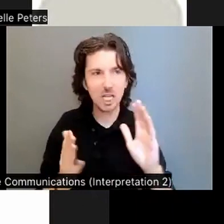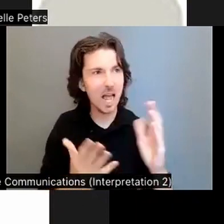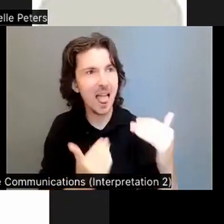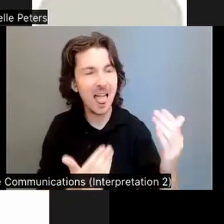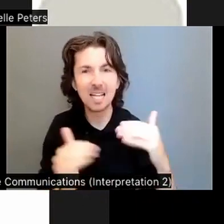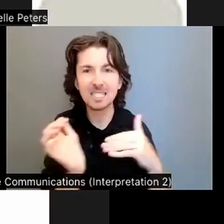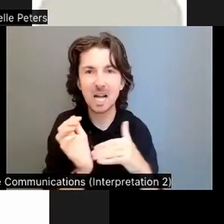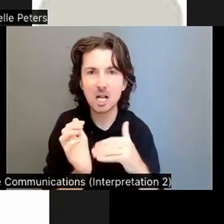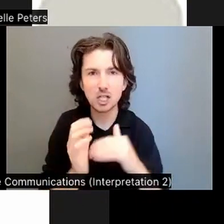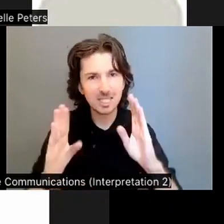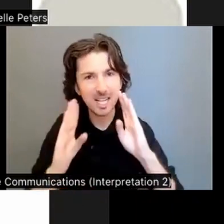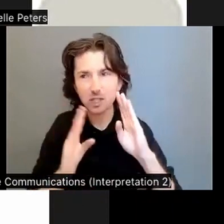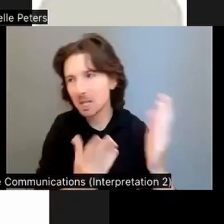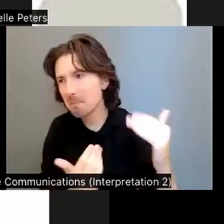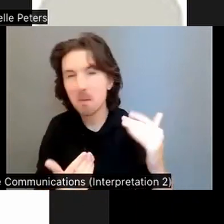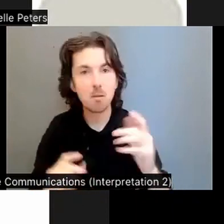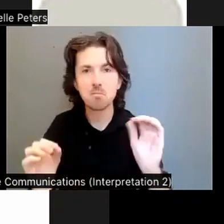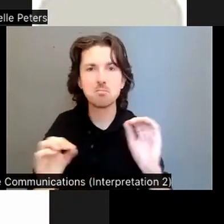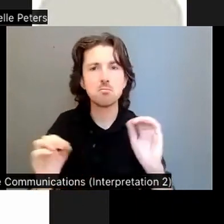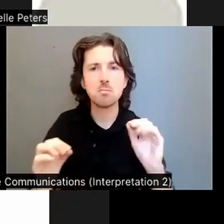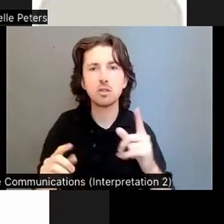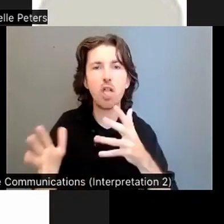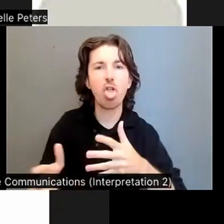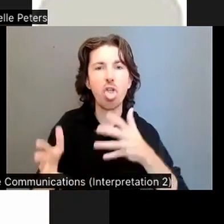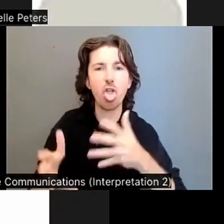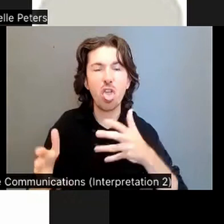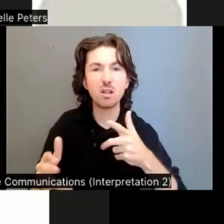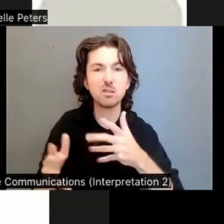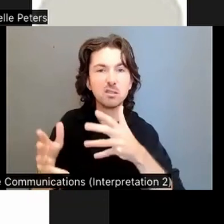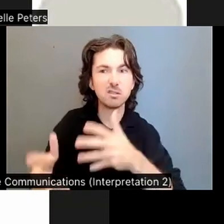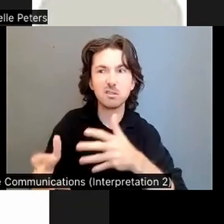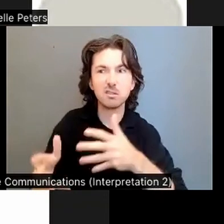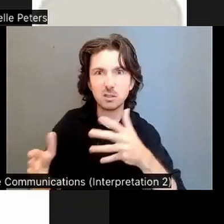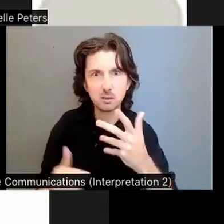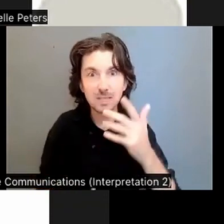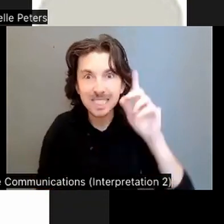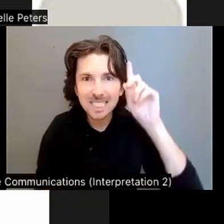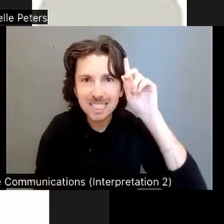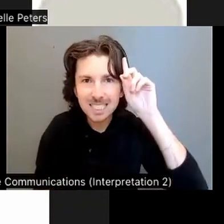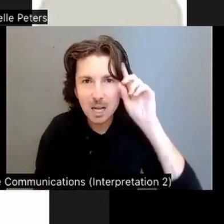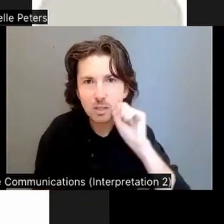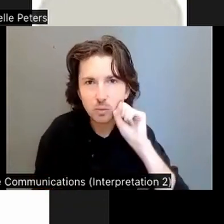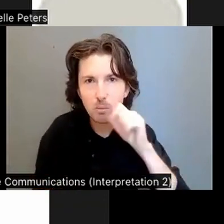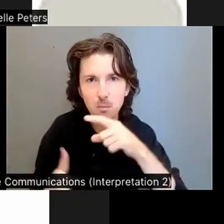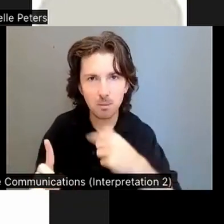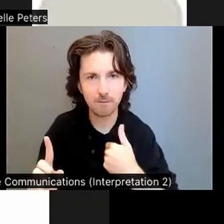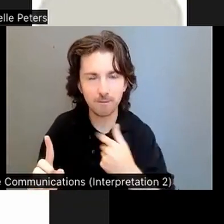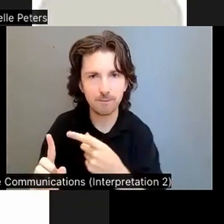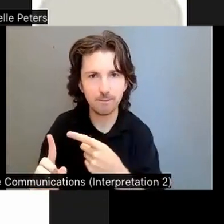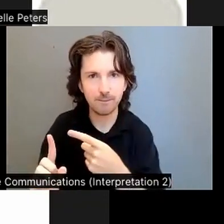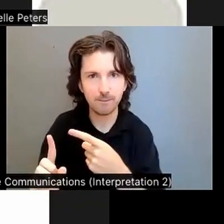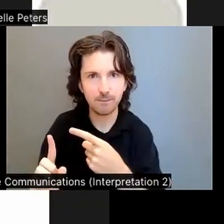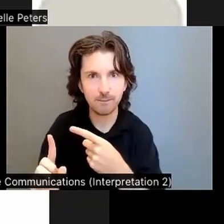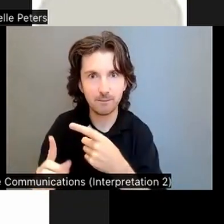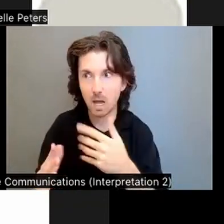is now before the courts in a case of criminal negligence. And for me,